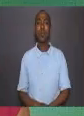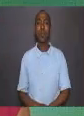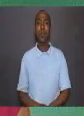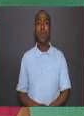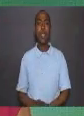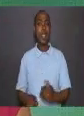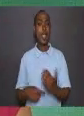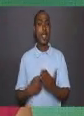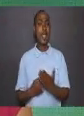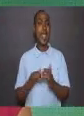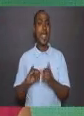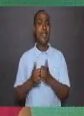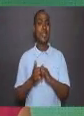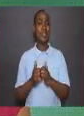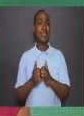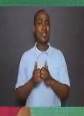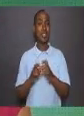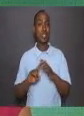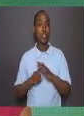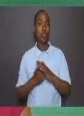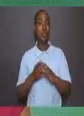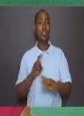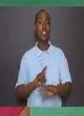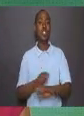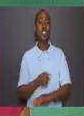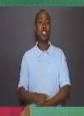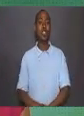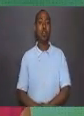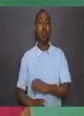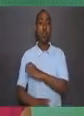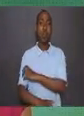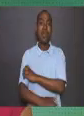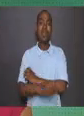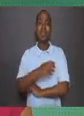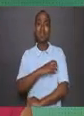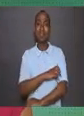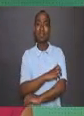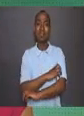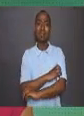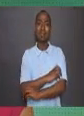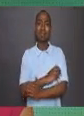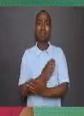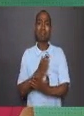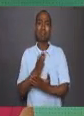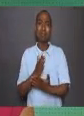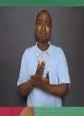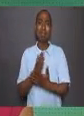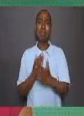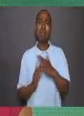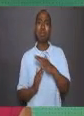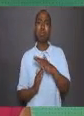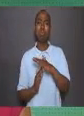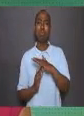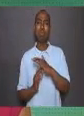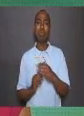Once the exercise has stopped and the muscles have ceased working, our breathing